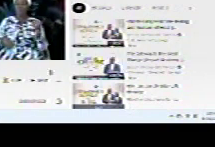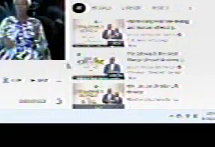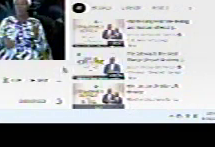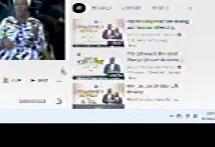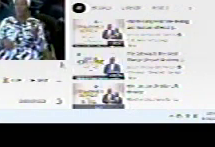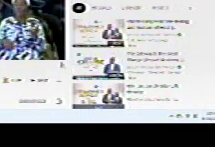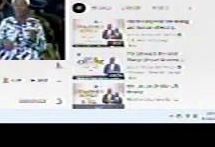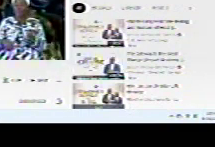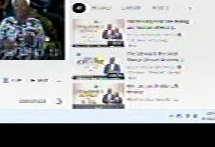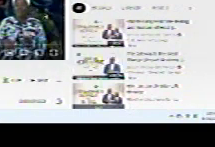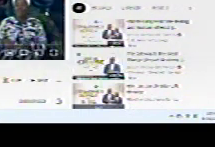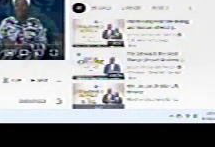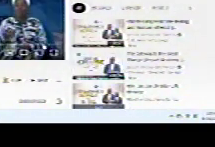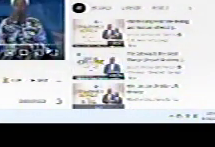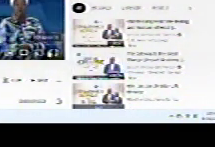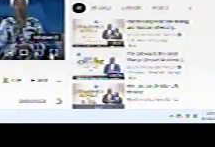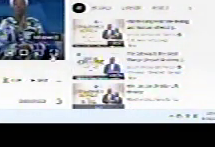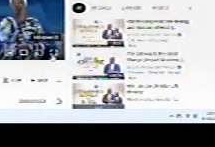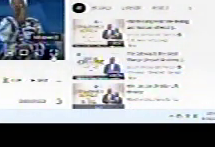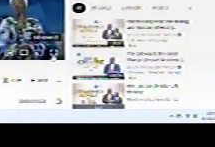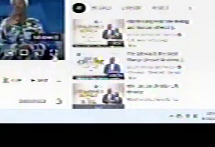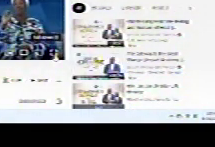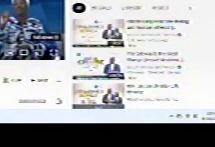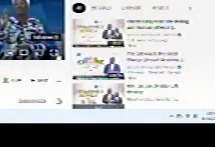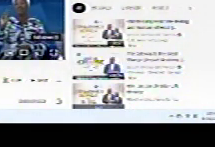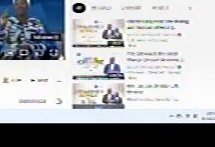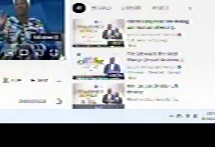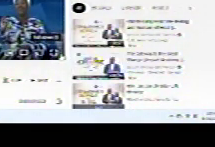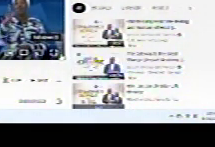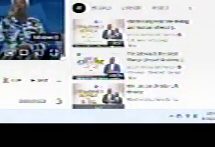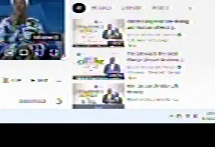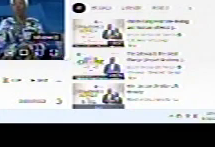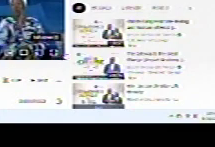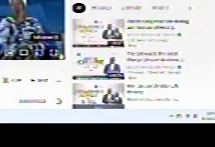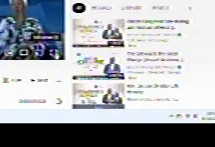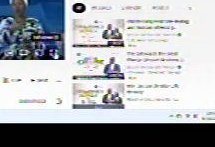On those stage, on those city,